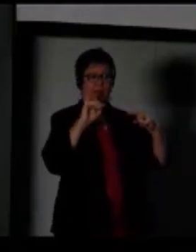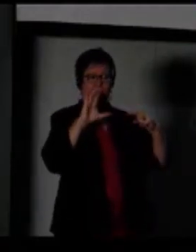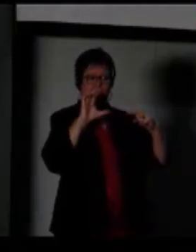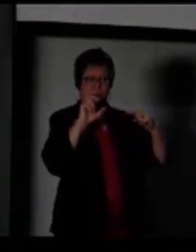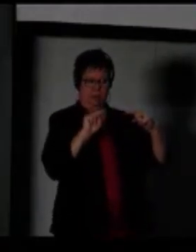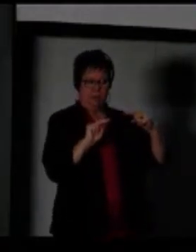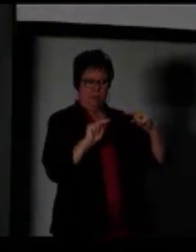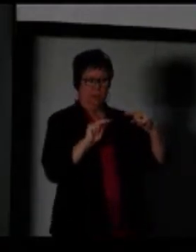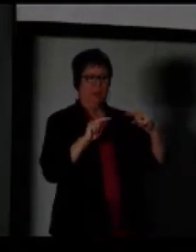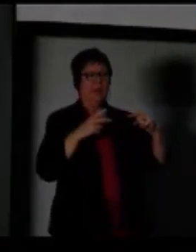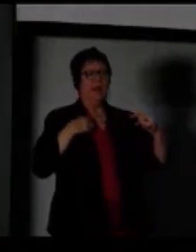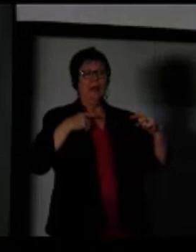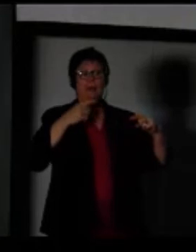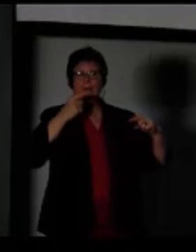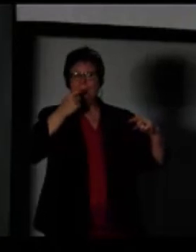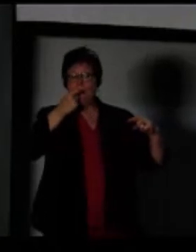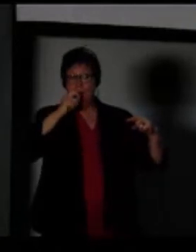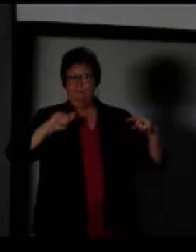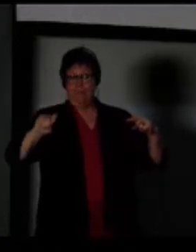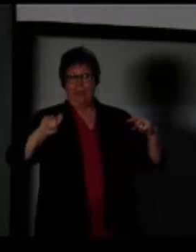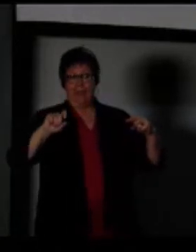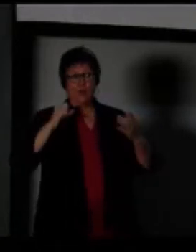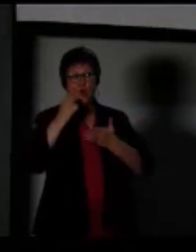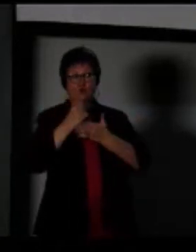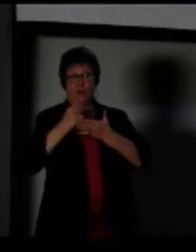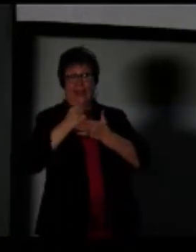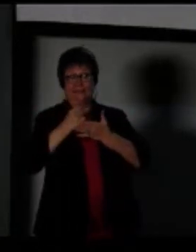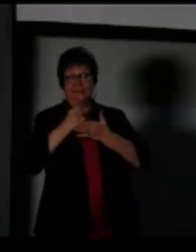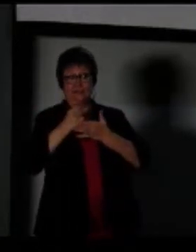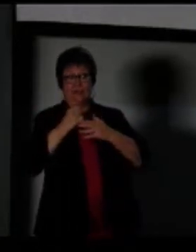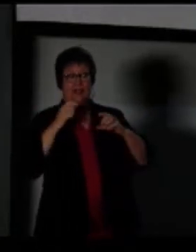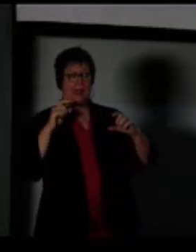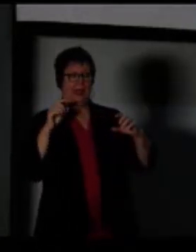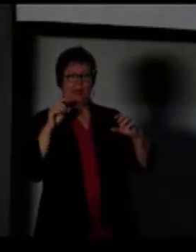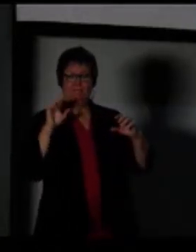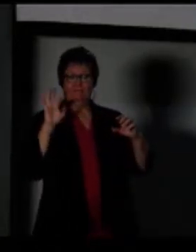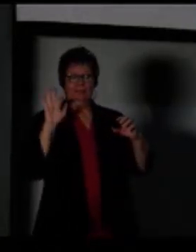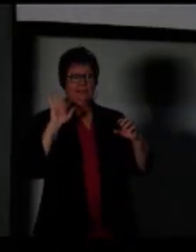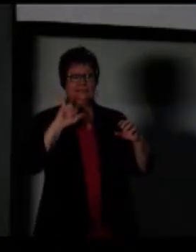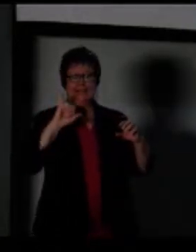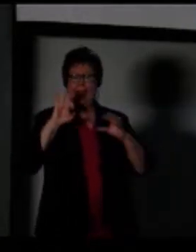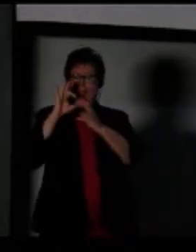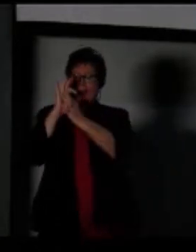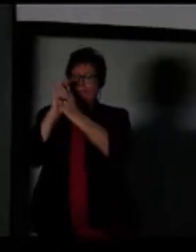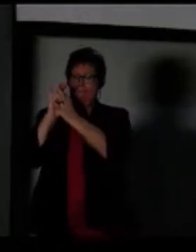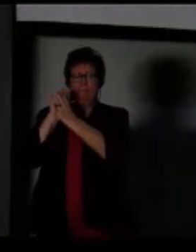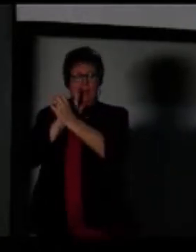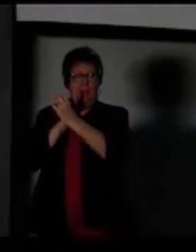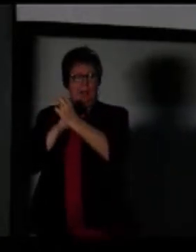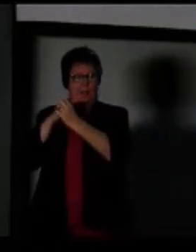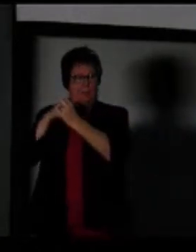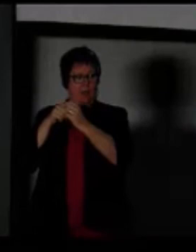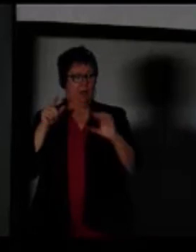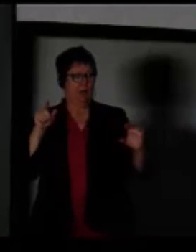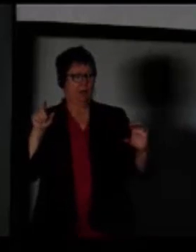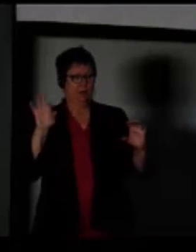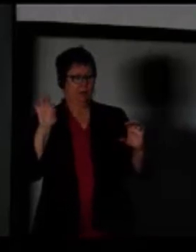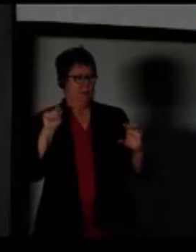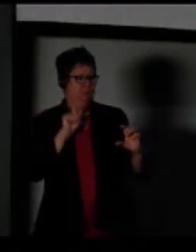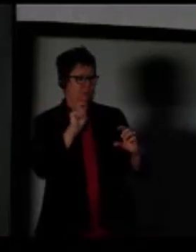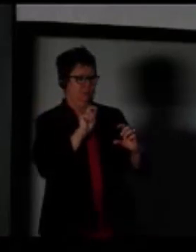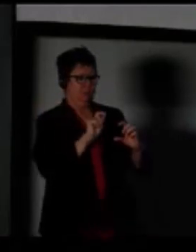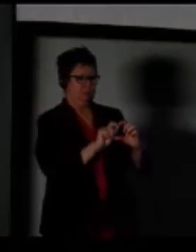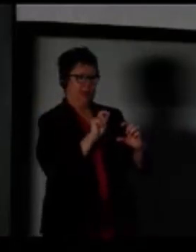of the pen has a similar icon, and you press that end of the pen onto the label, and then